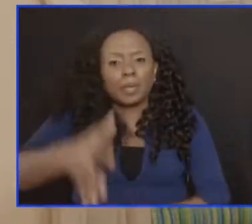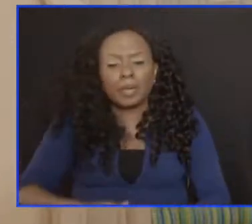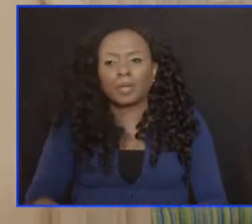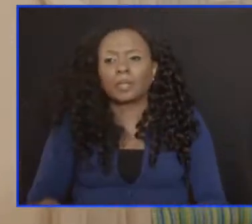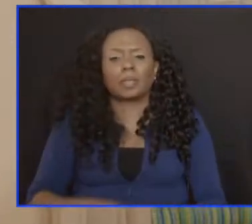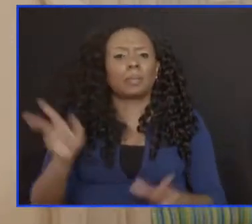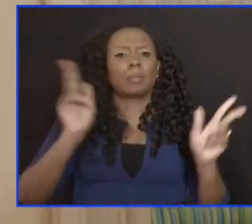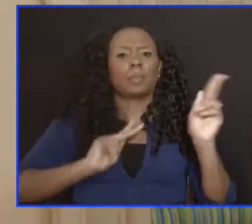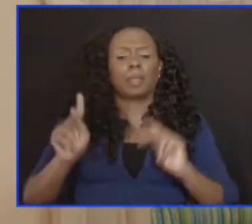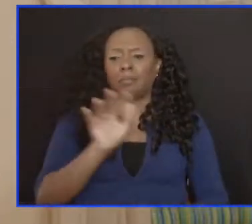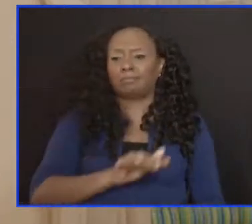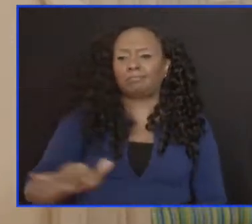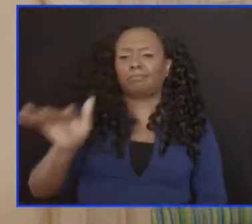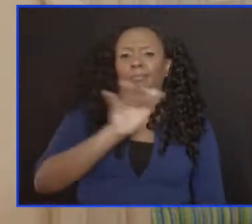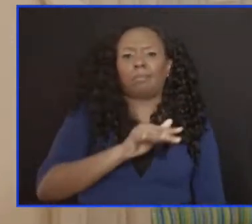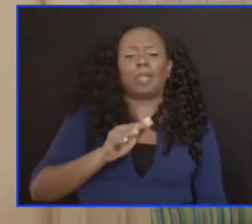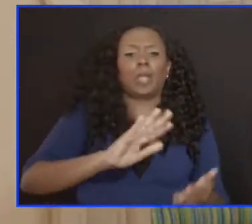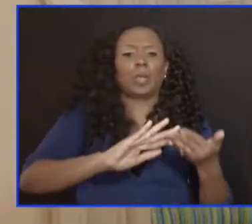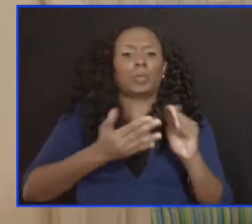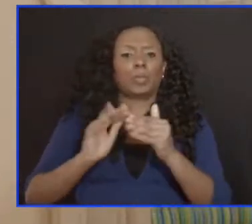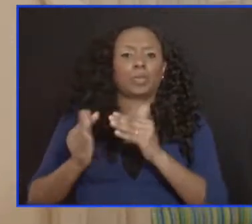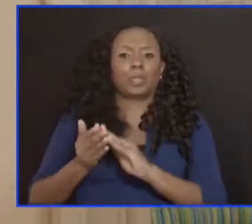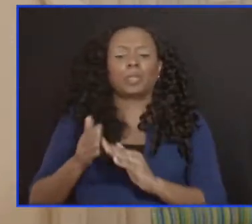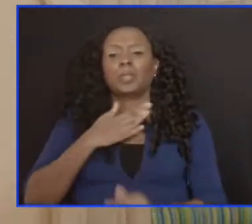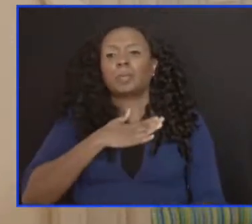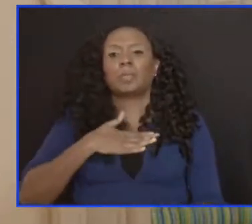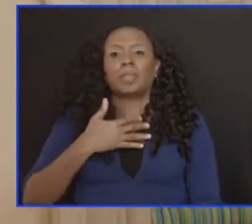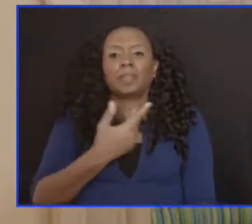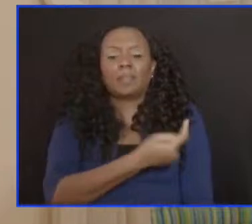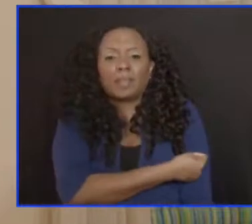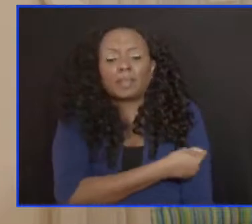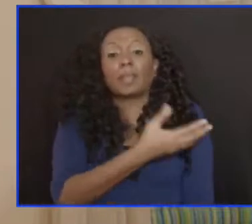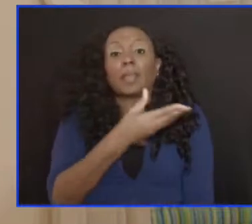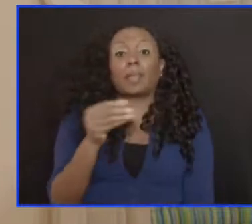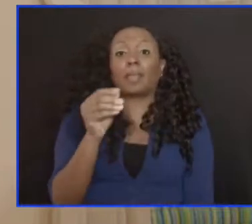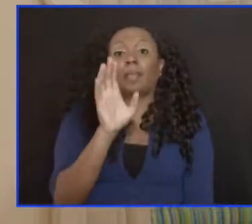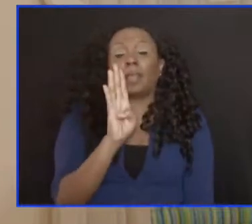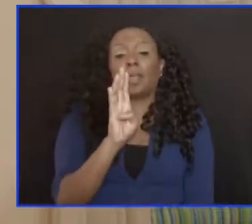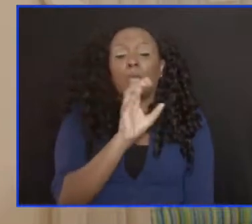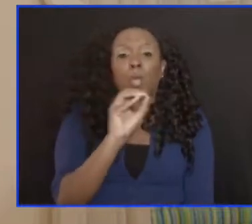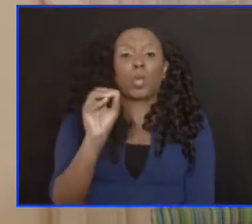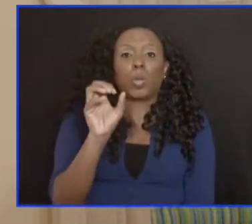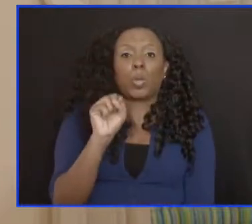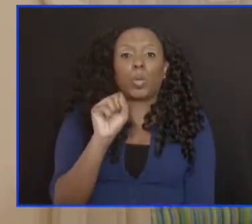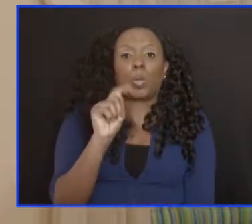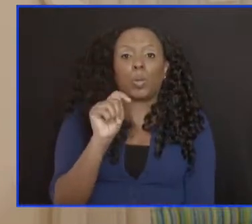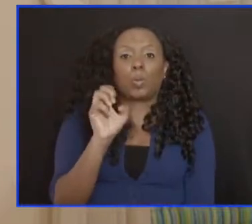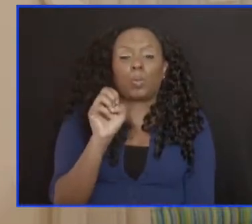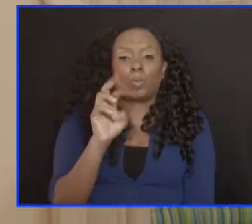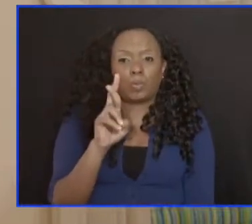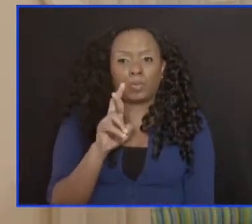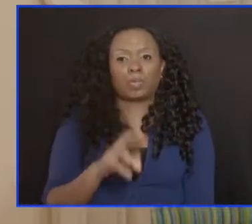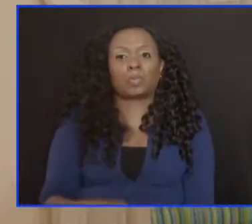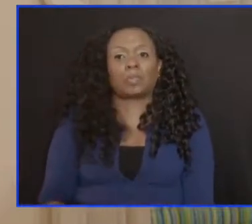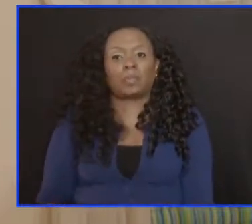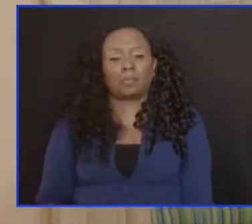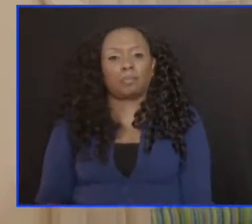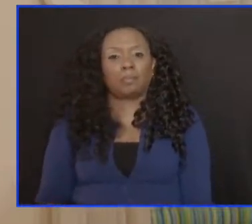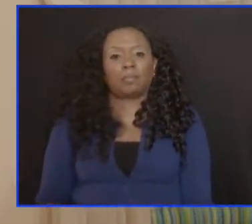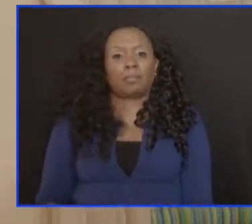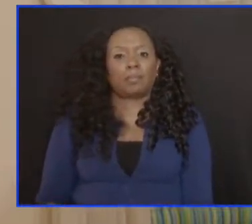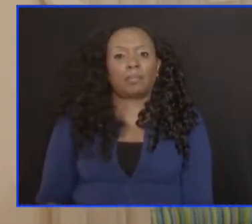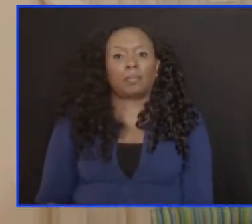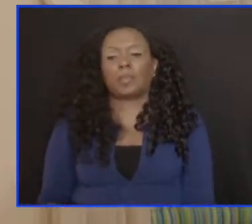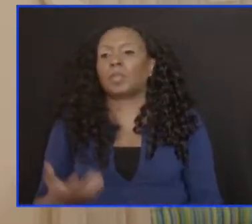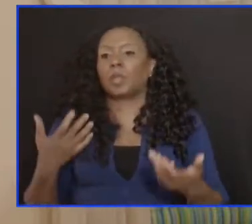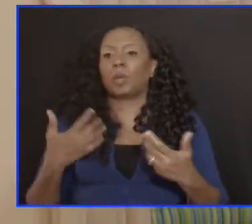persons in the community to get vaccinated and to get boosted to reduce the likelihood of an adverse